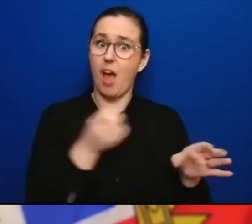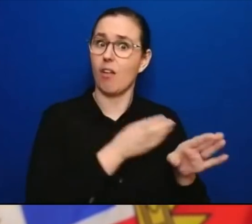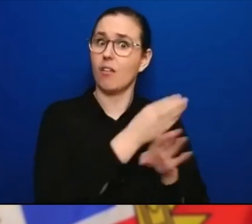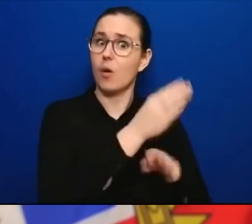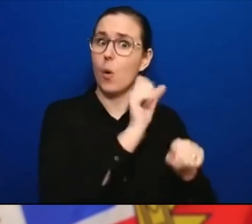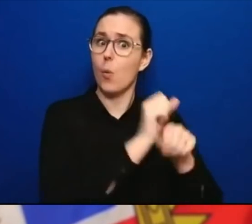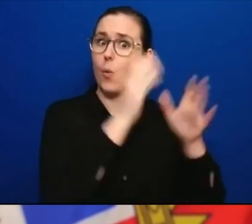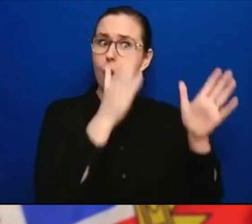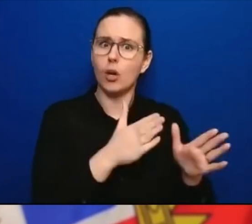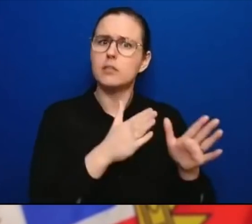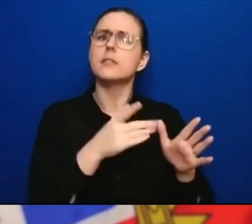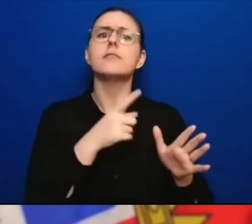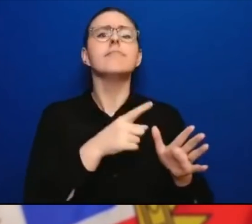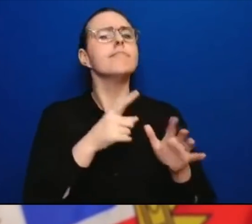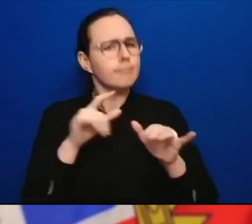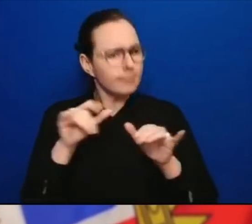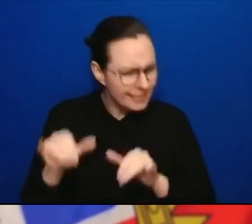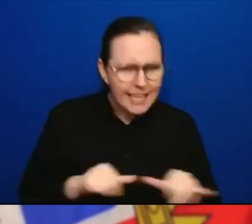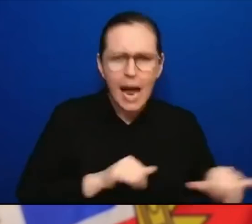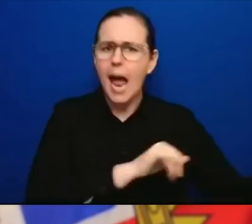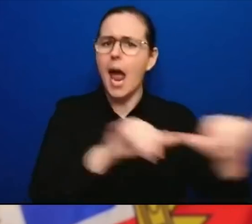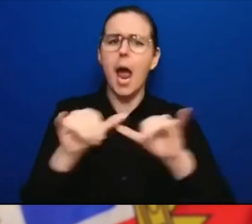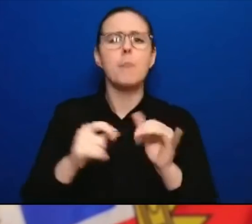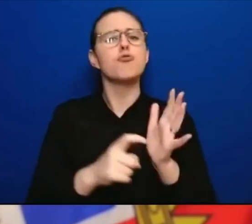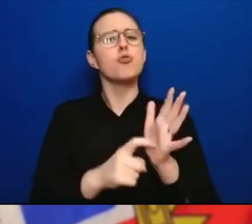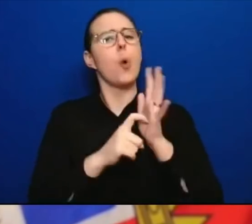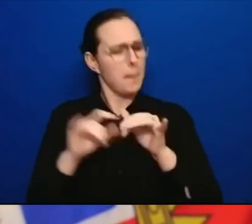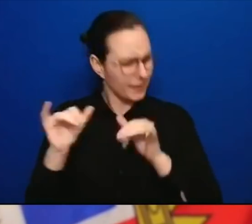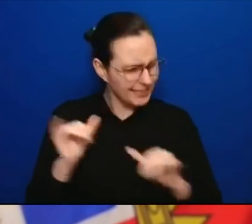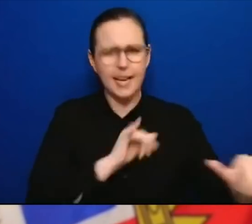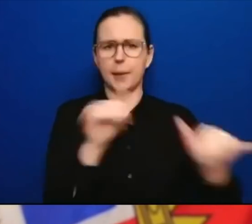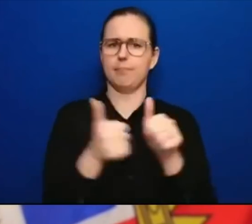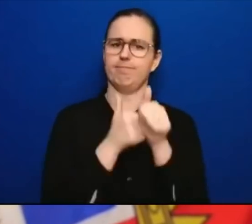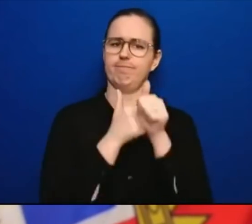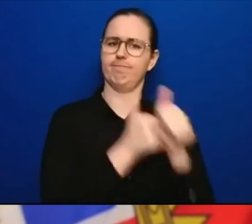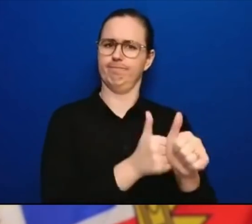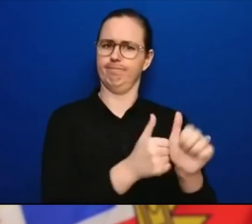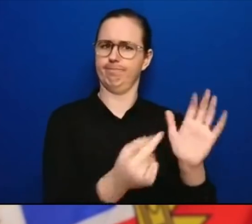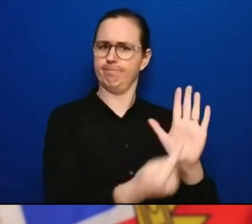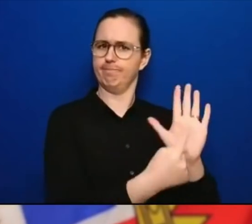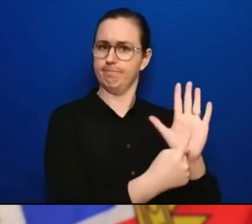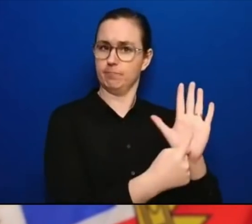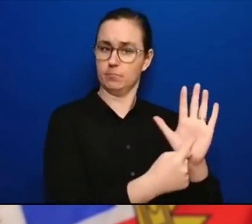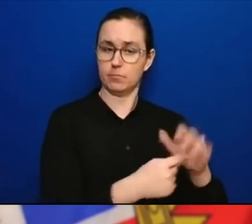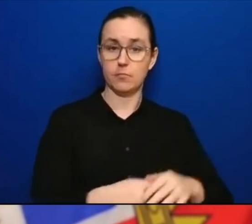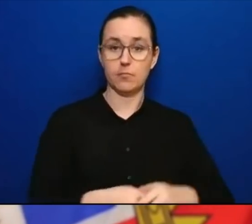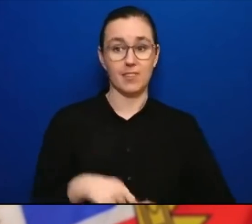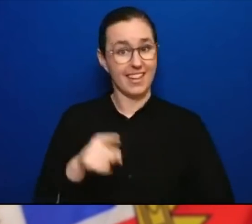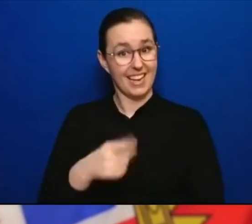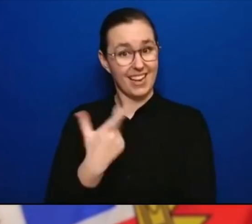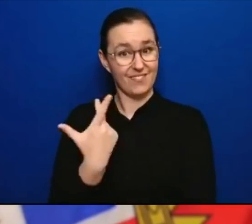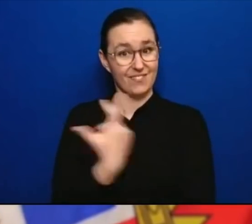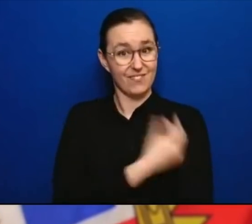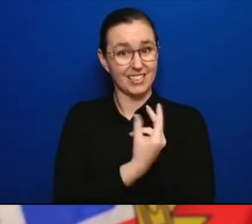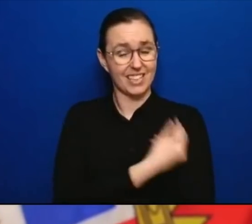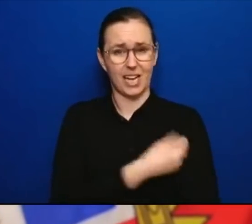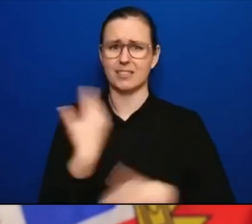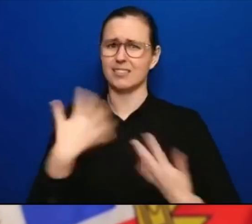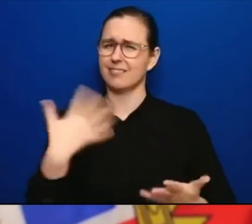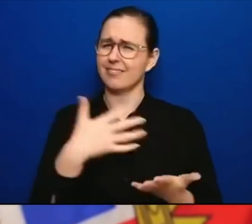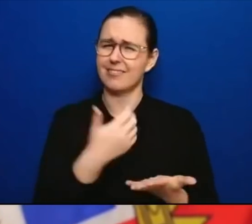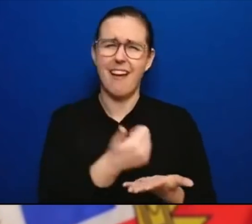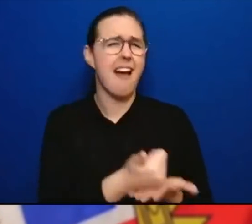most important measures that has allowed us to manage through this Omicron wave, where we have seen such a high rate